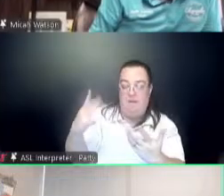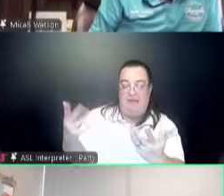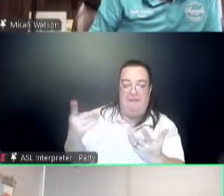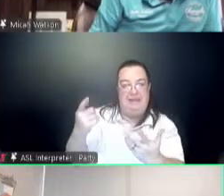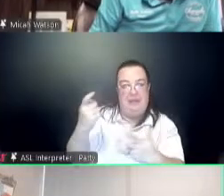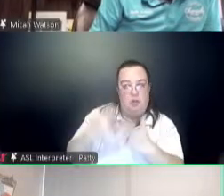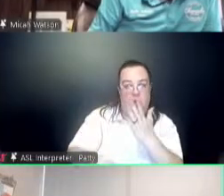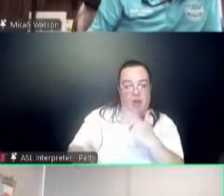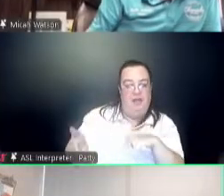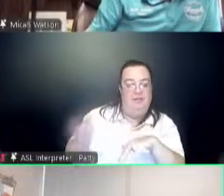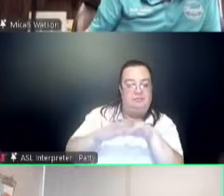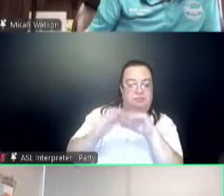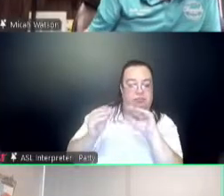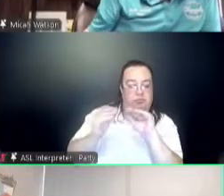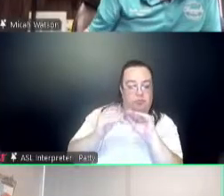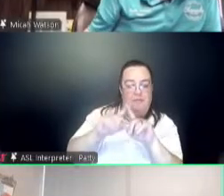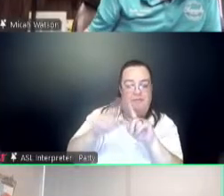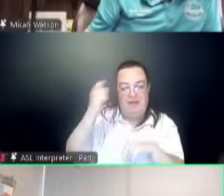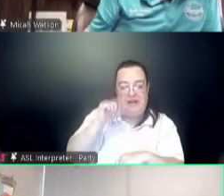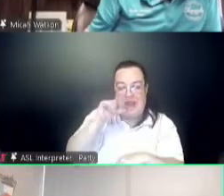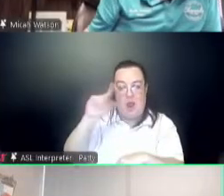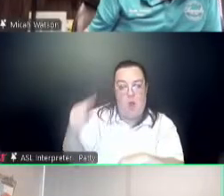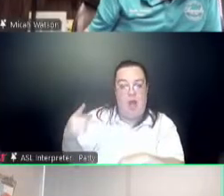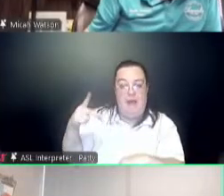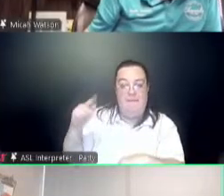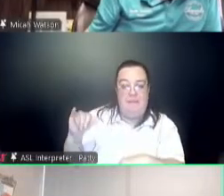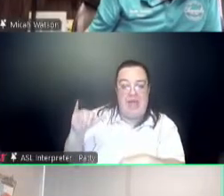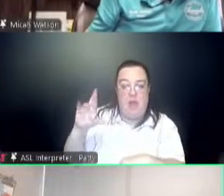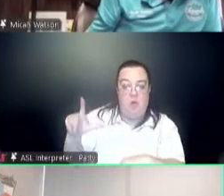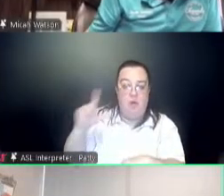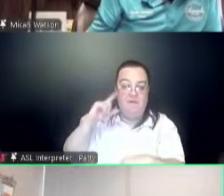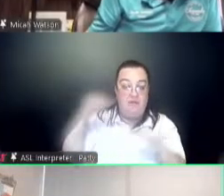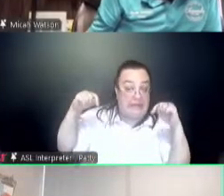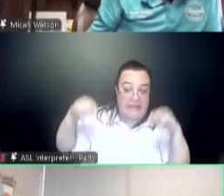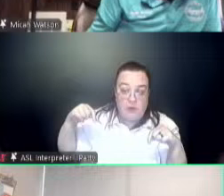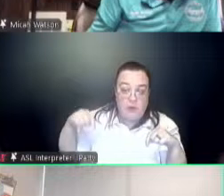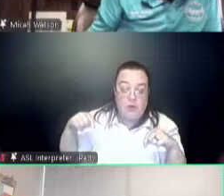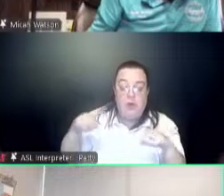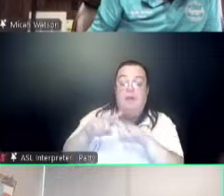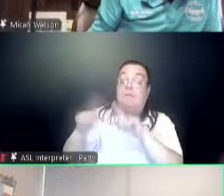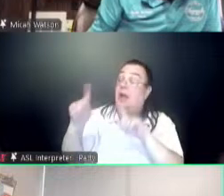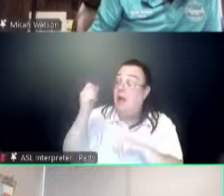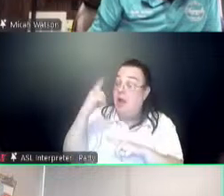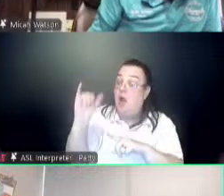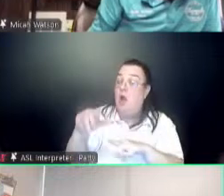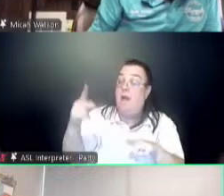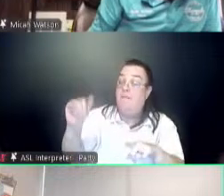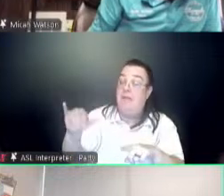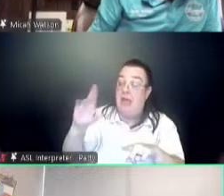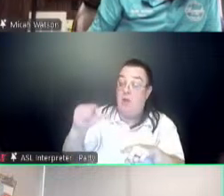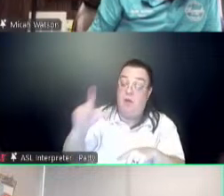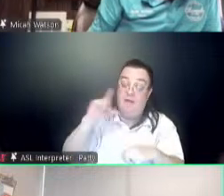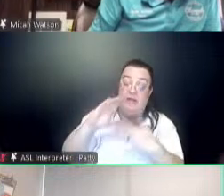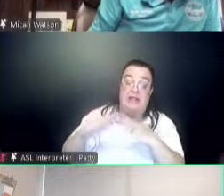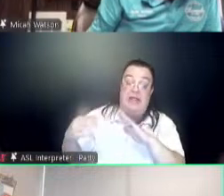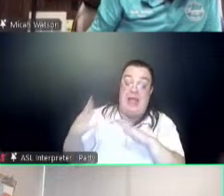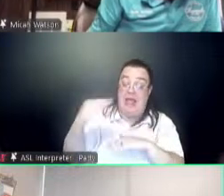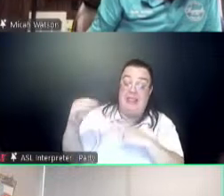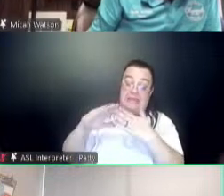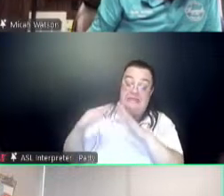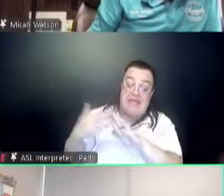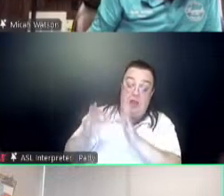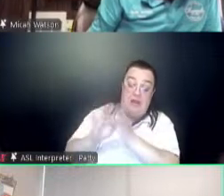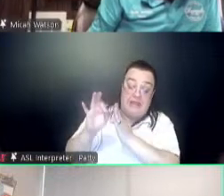it's not just for payroll here. This is also for payroll and the town accountant, Ms. Diane